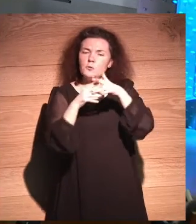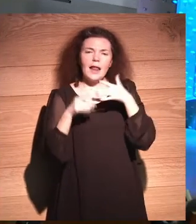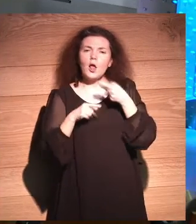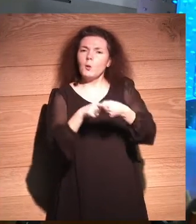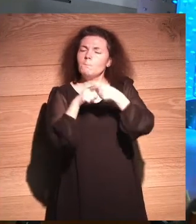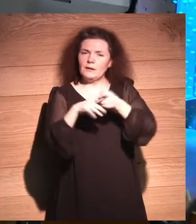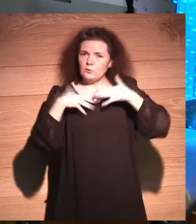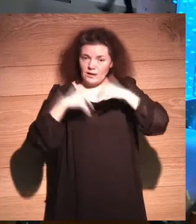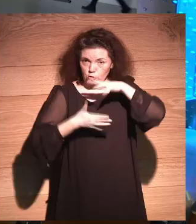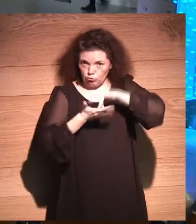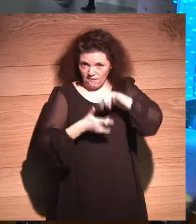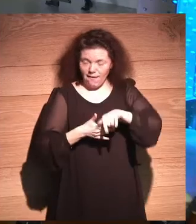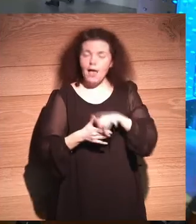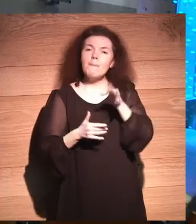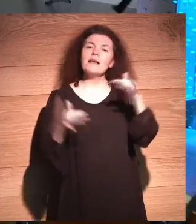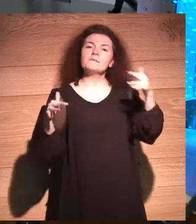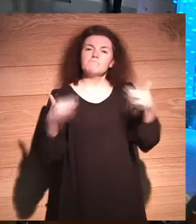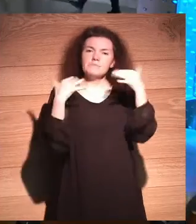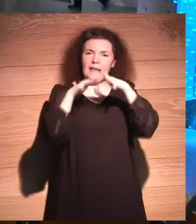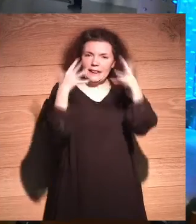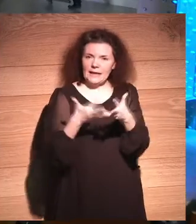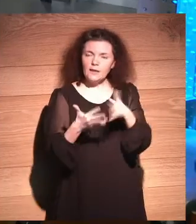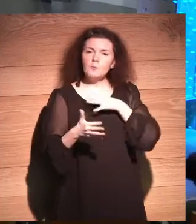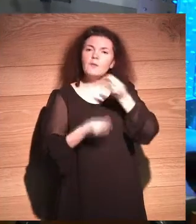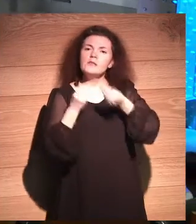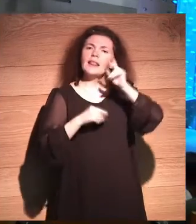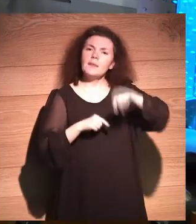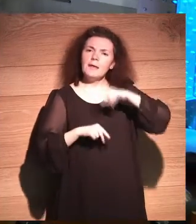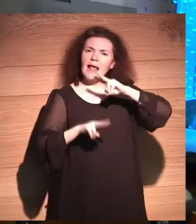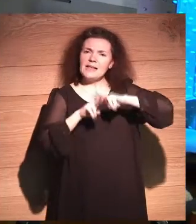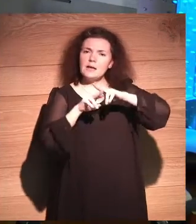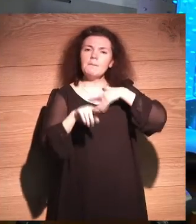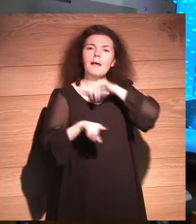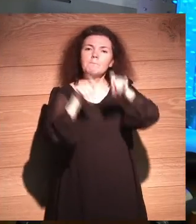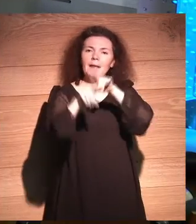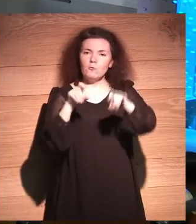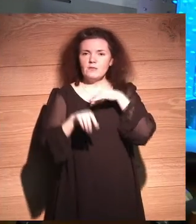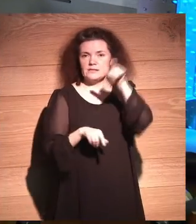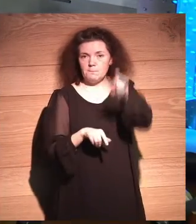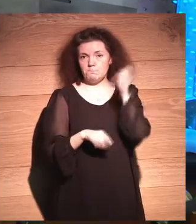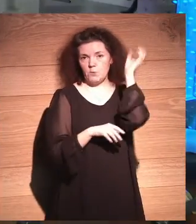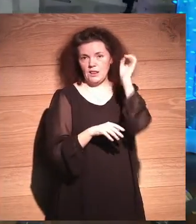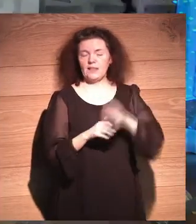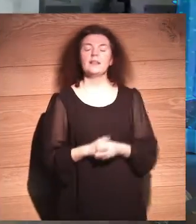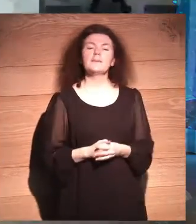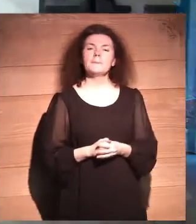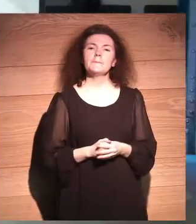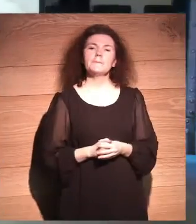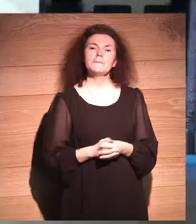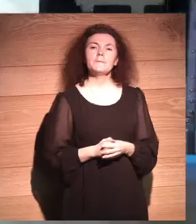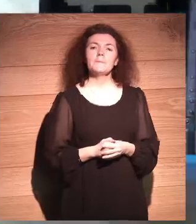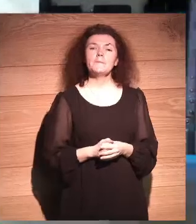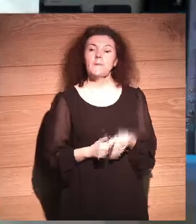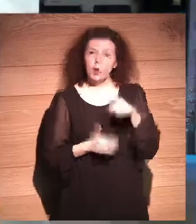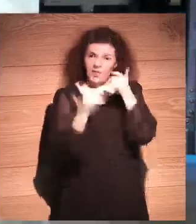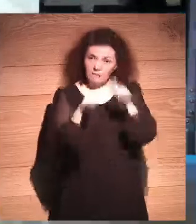to share everything that's going on here on your social media. And if you're watching us on streaming, you can also use the hashtag to